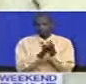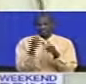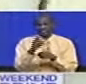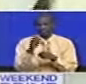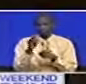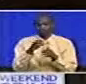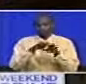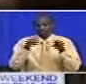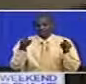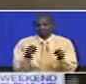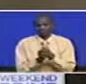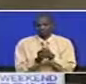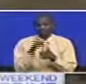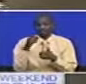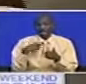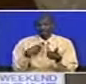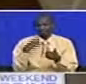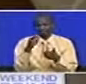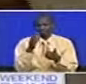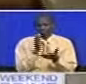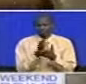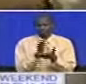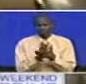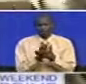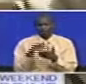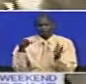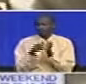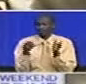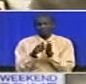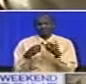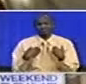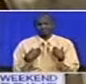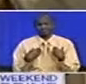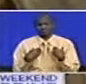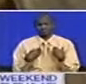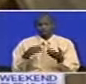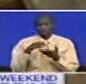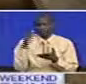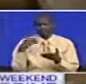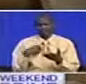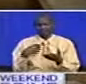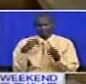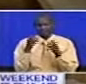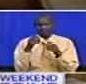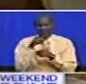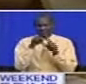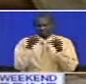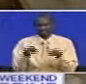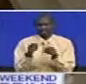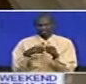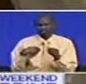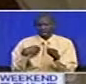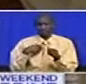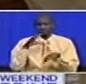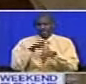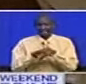platform, a switch-over that has had its fair share of problems. Most television sets in Kenya are designed to